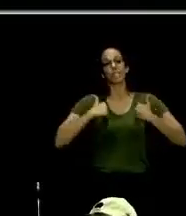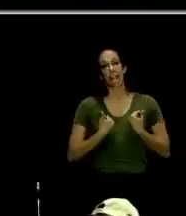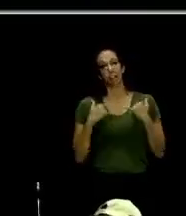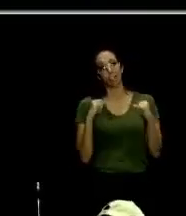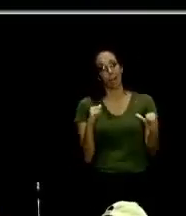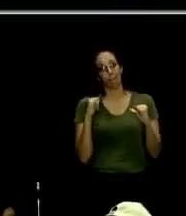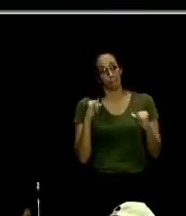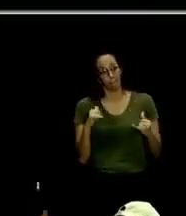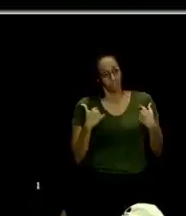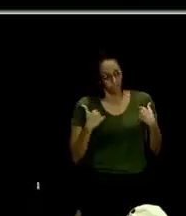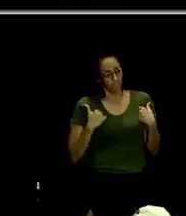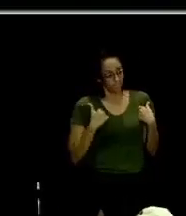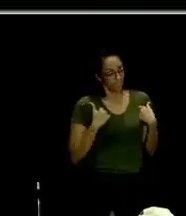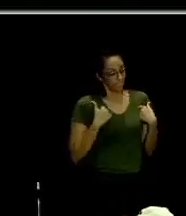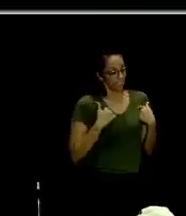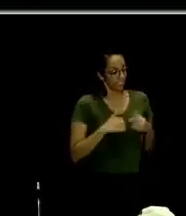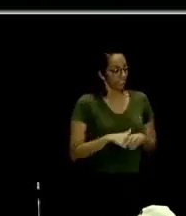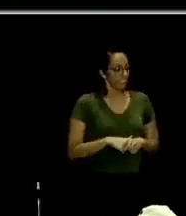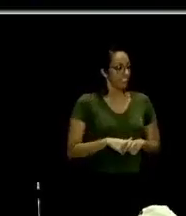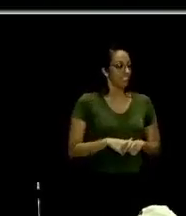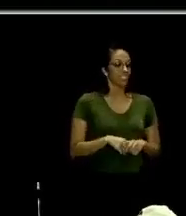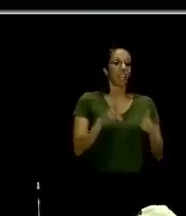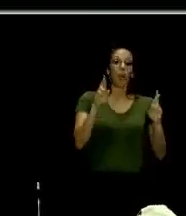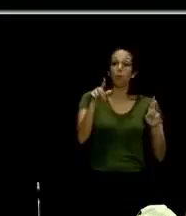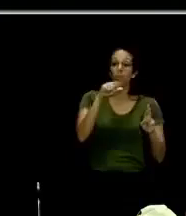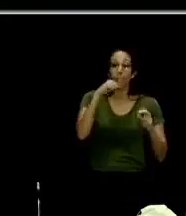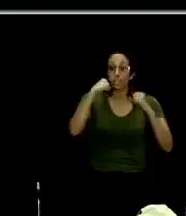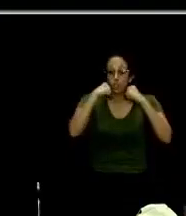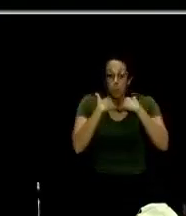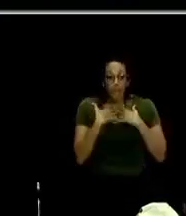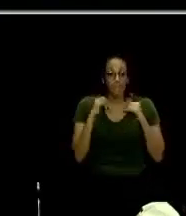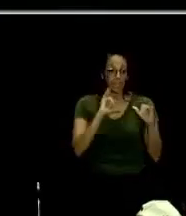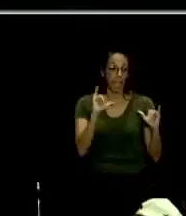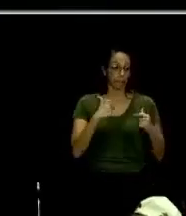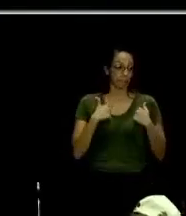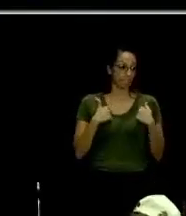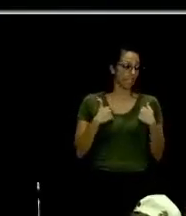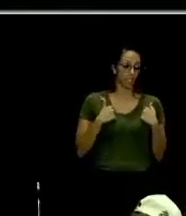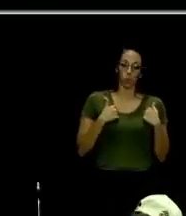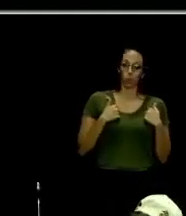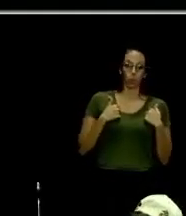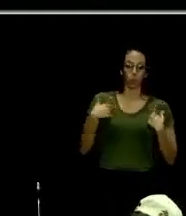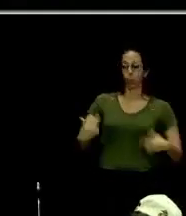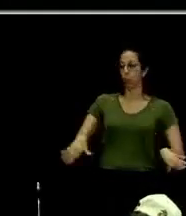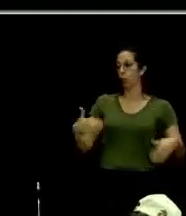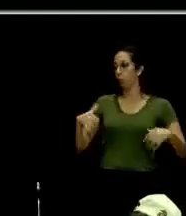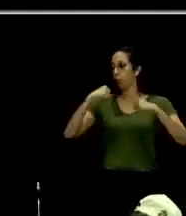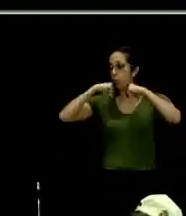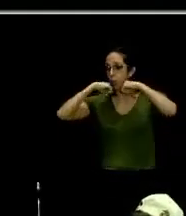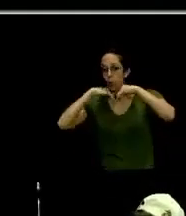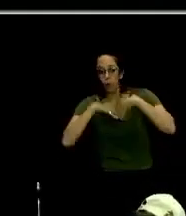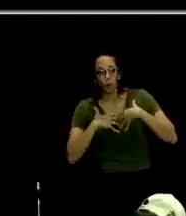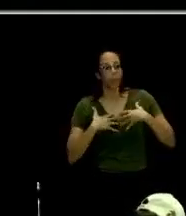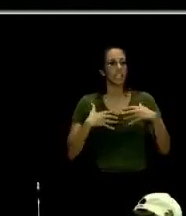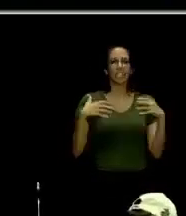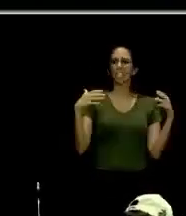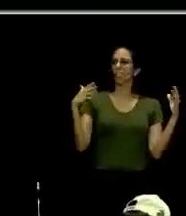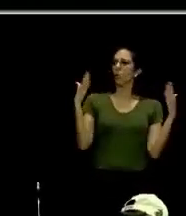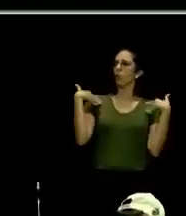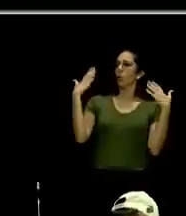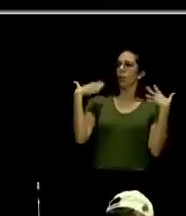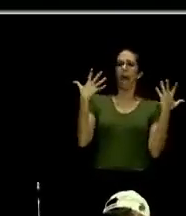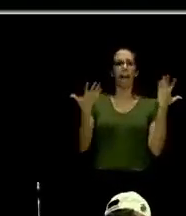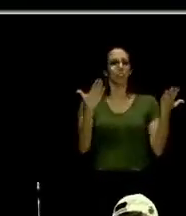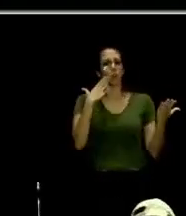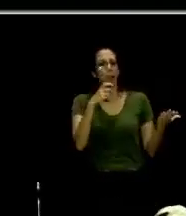am. I hope you're not sweating as much as I am. I don't know, something out there. Can we chill down the room, or is it just age or